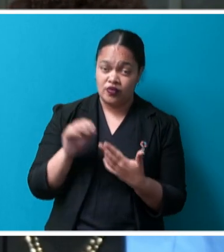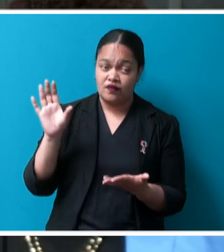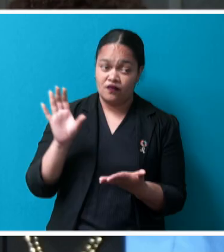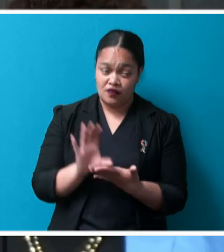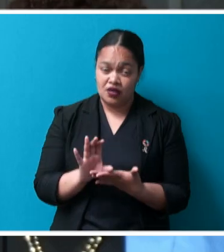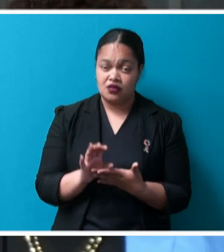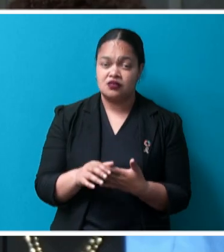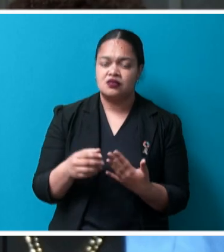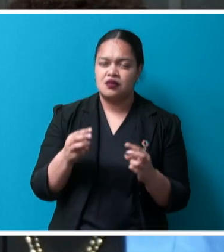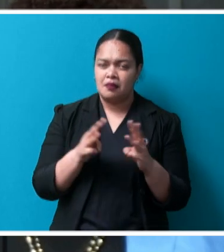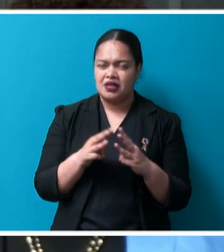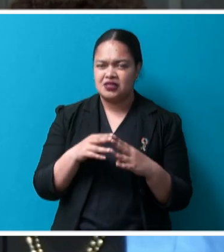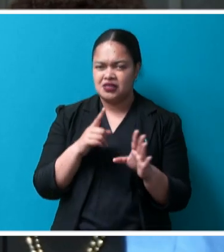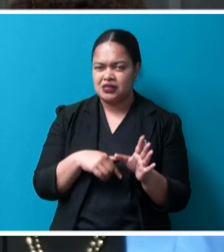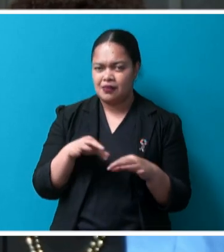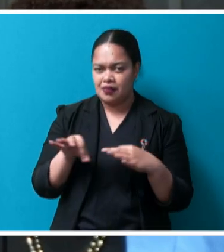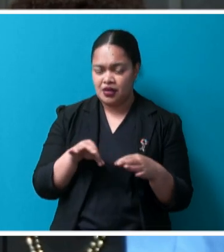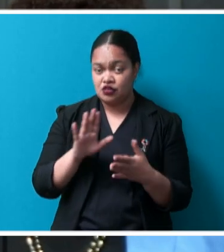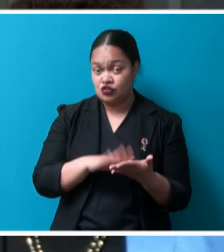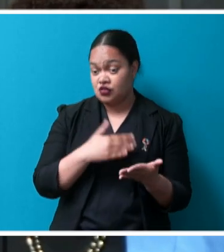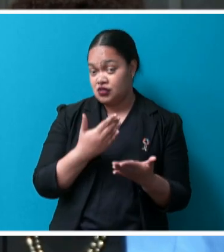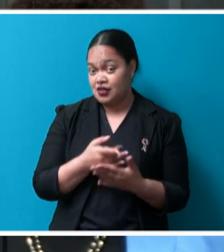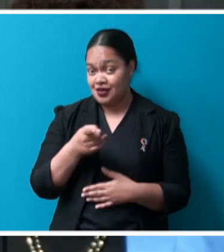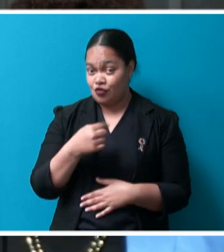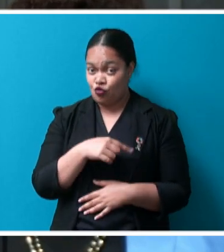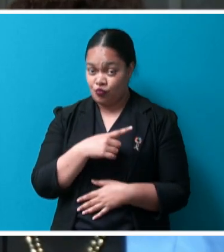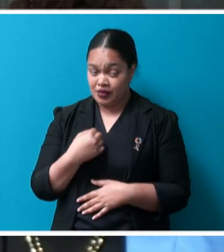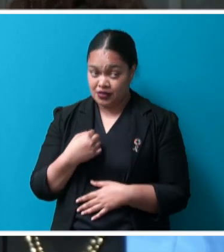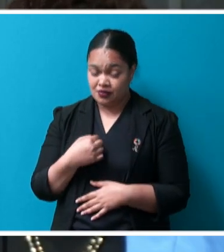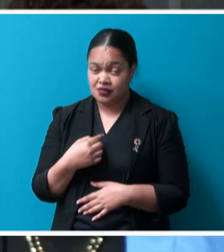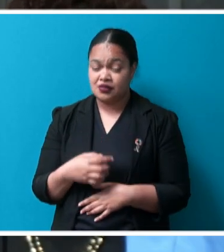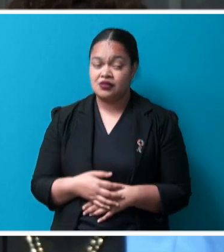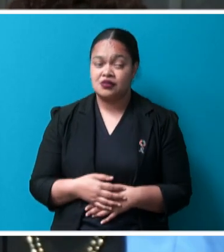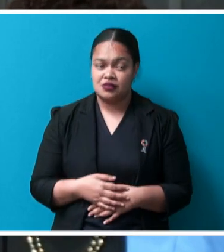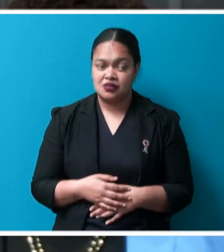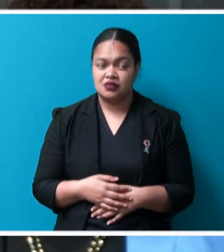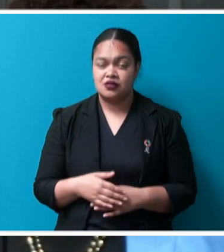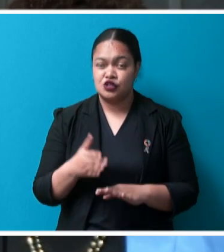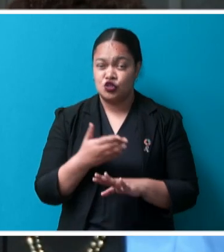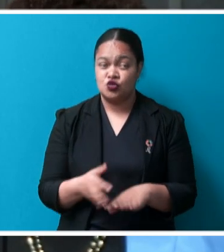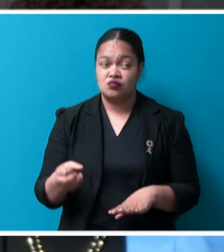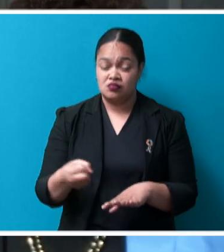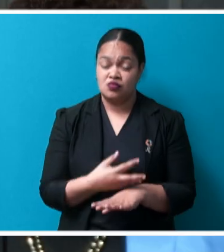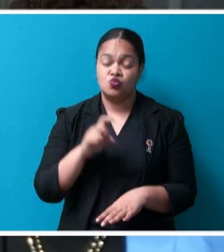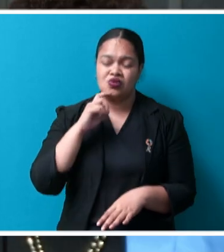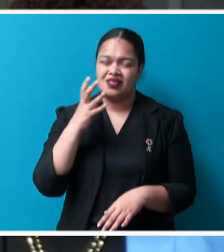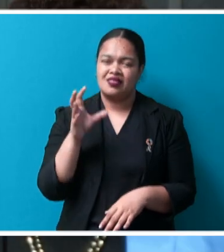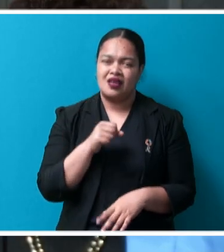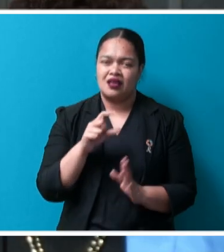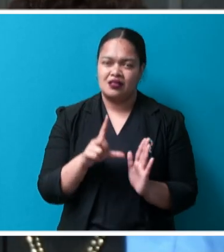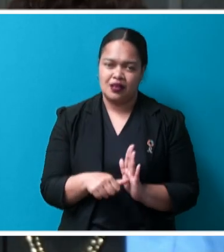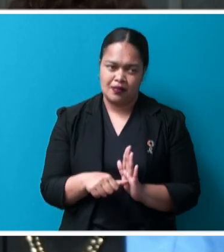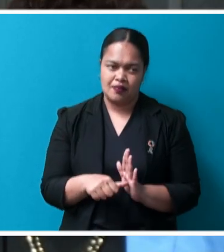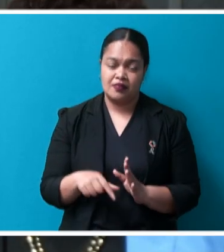plan. But translating that commitment into measurable fall in new infections will take time.